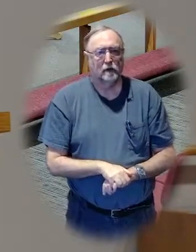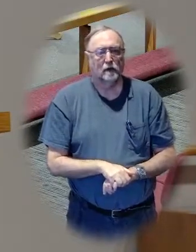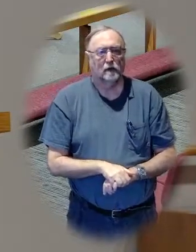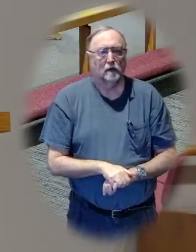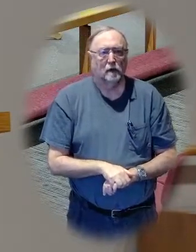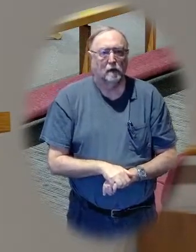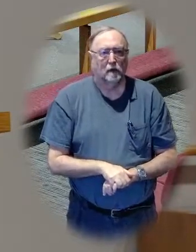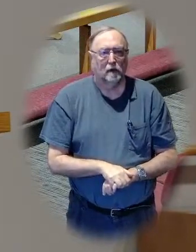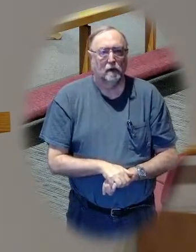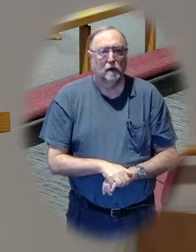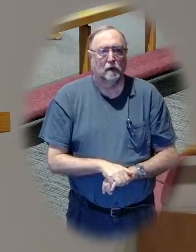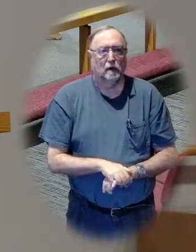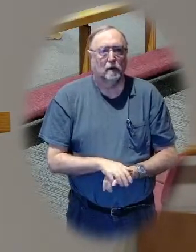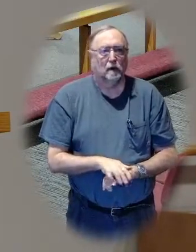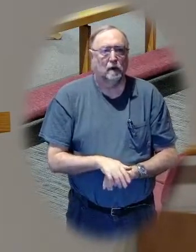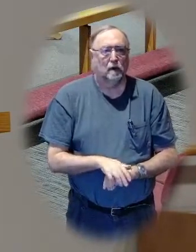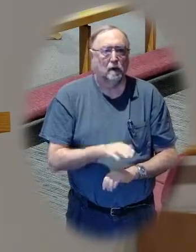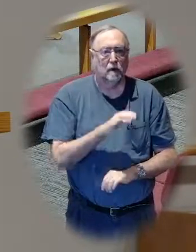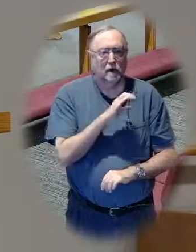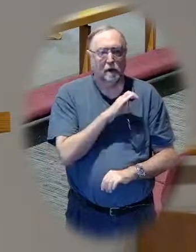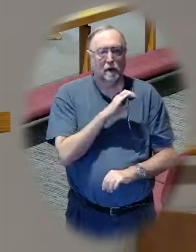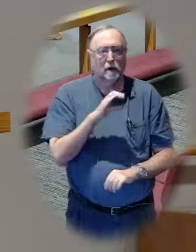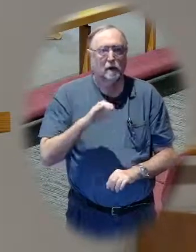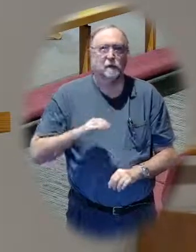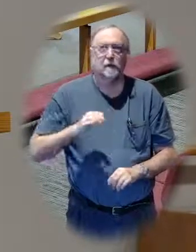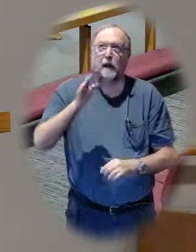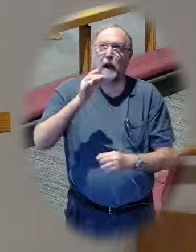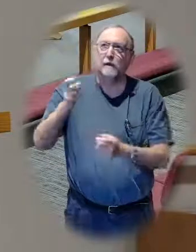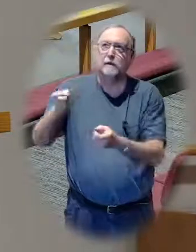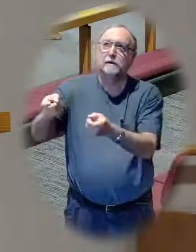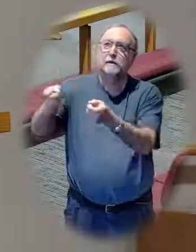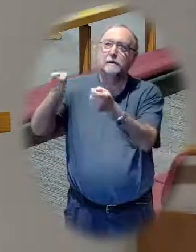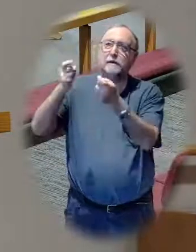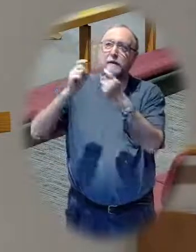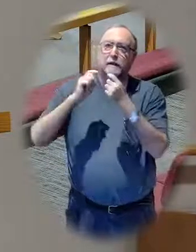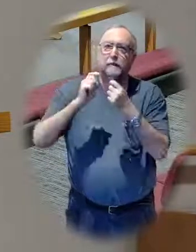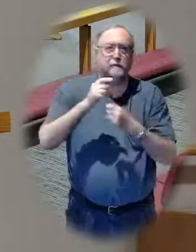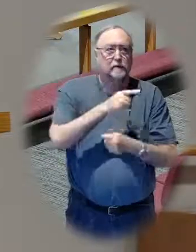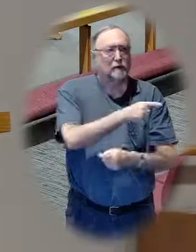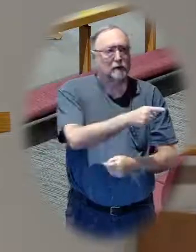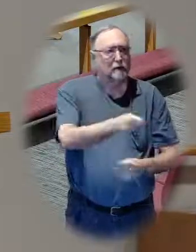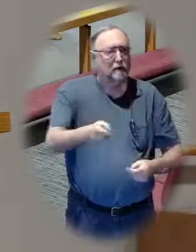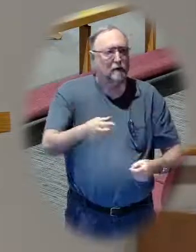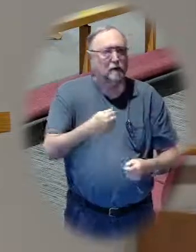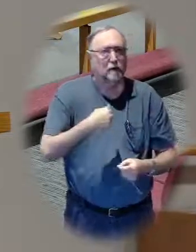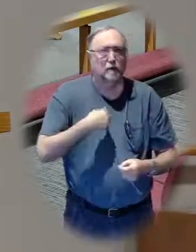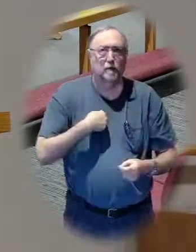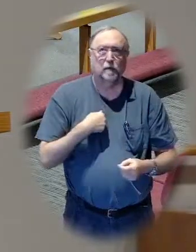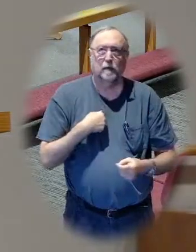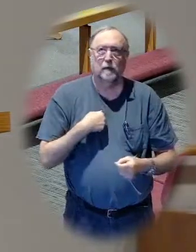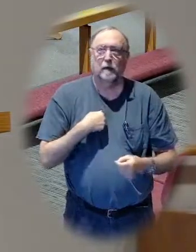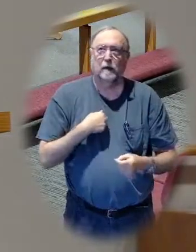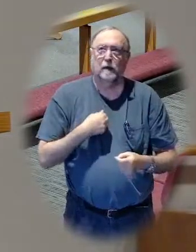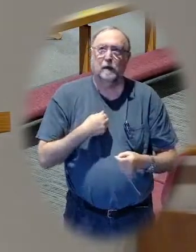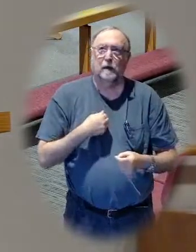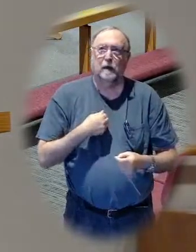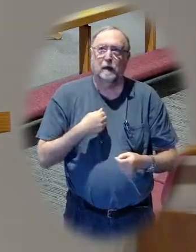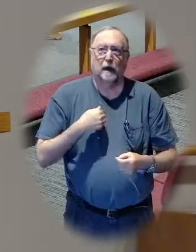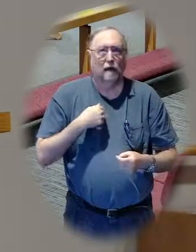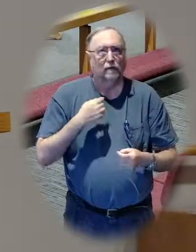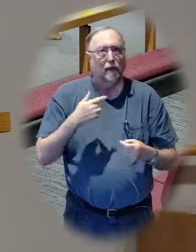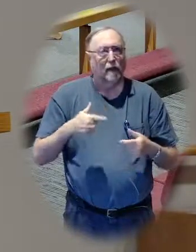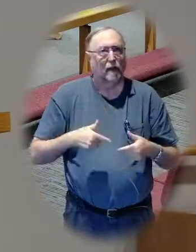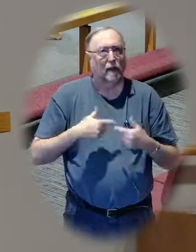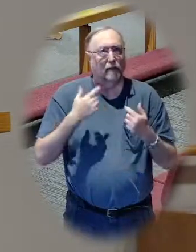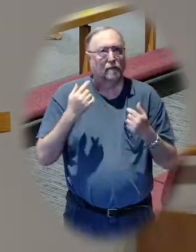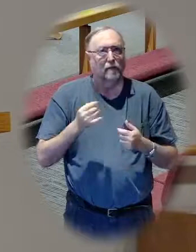Christ, He's God's gift to you and to me, and He's come, and that means new birth and life everlasting for us.